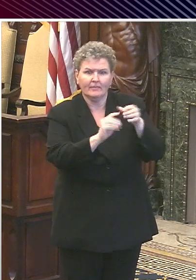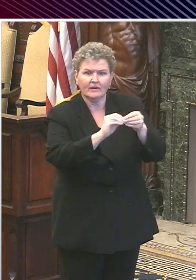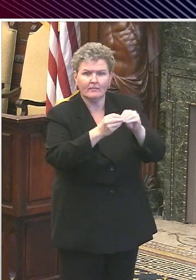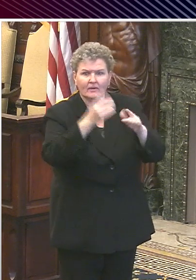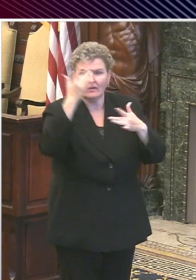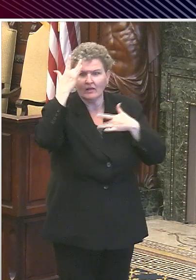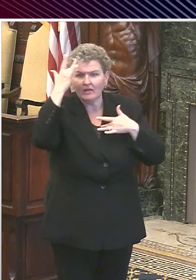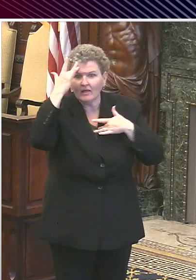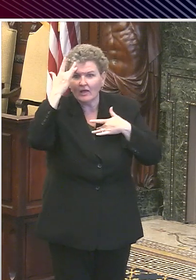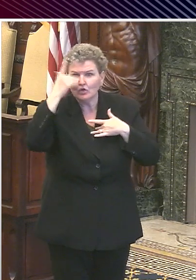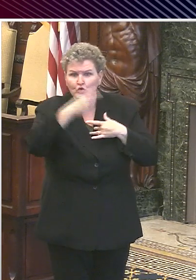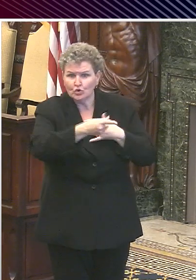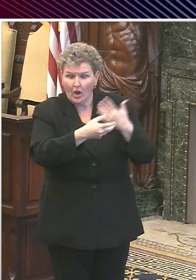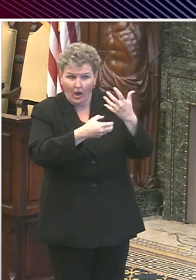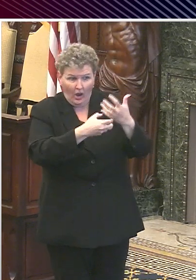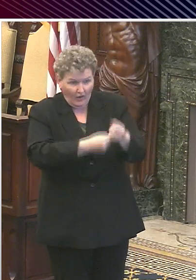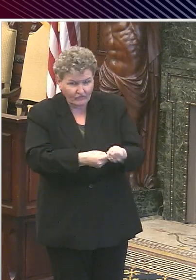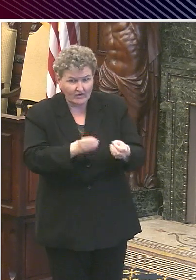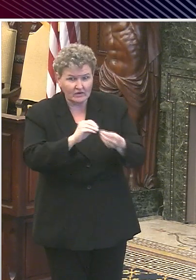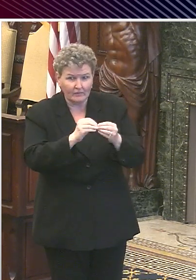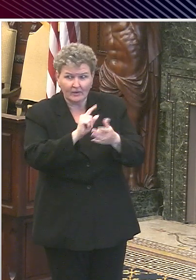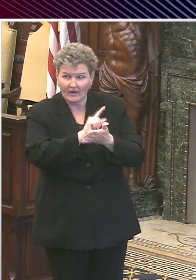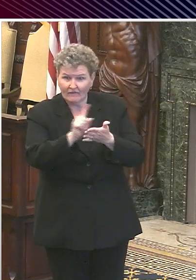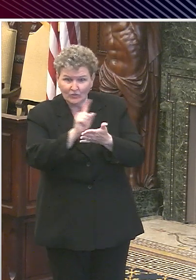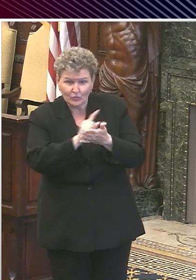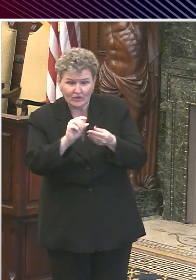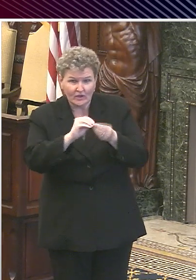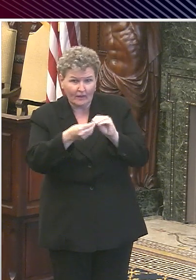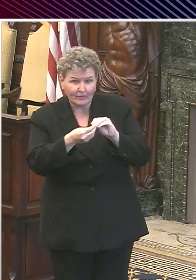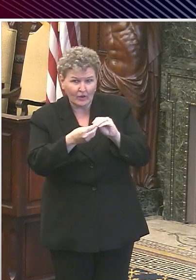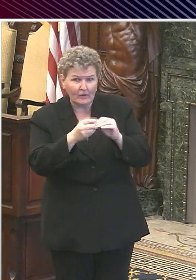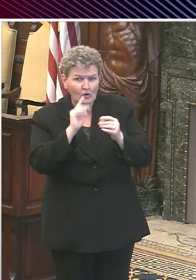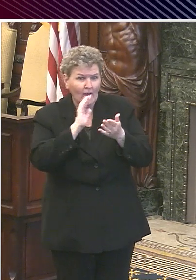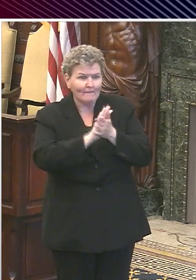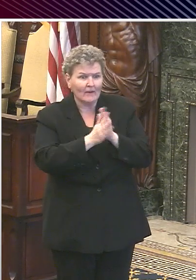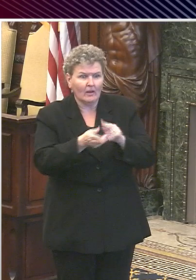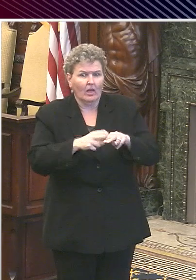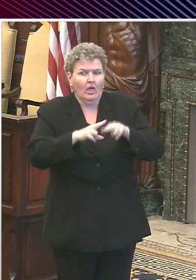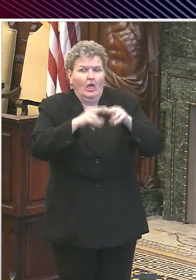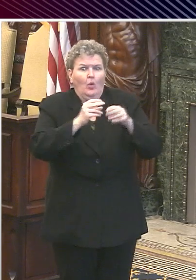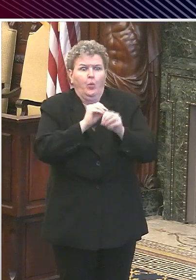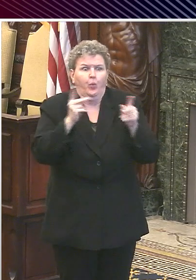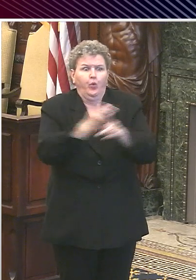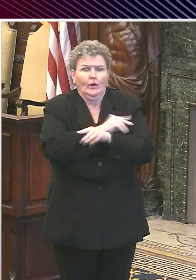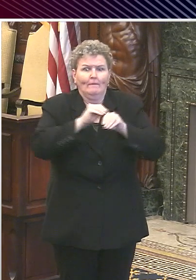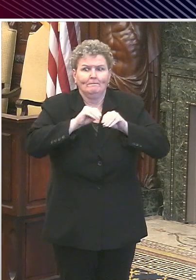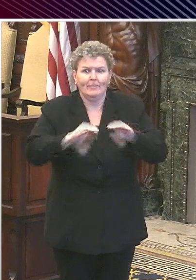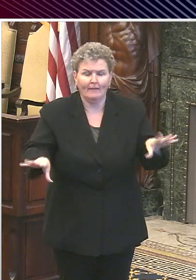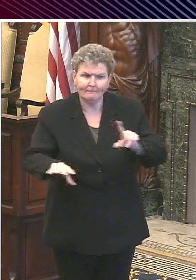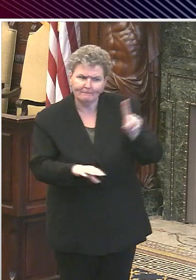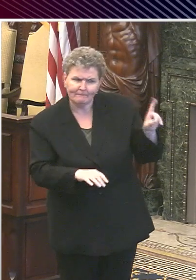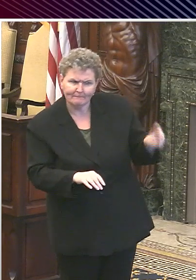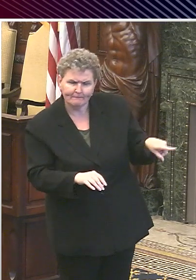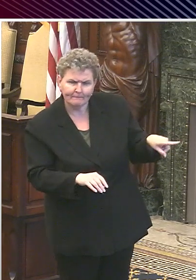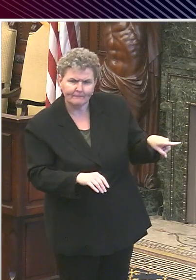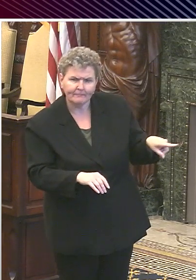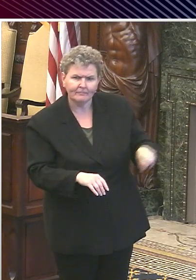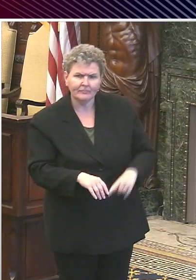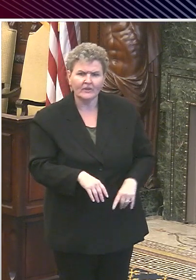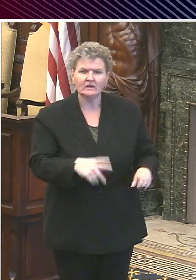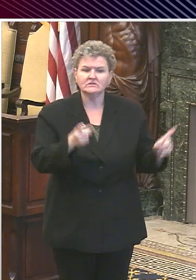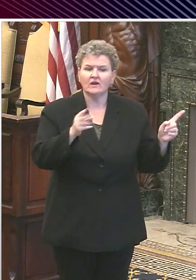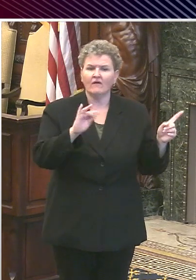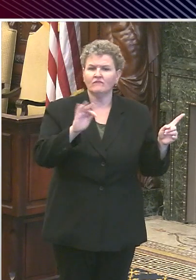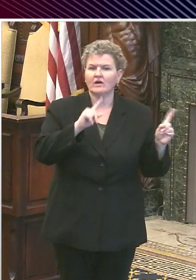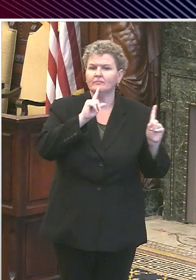how confident are you that Temple's outbreak still might not later spread to the surrounding community? Yes, the numbers we have on the number